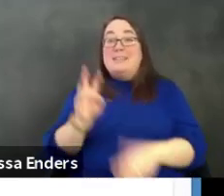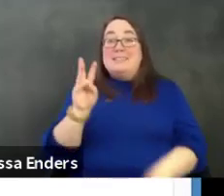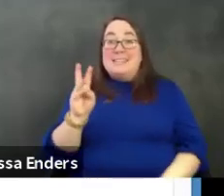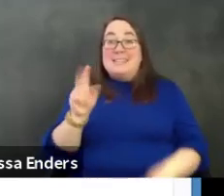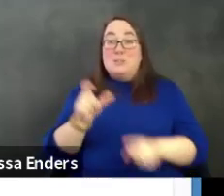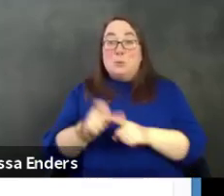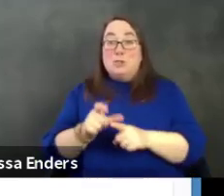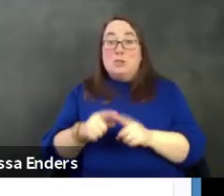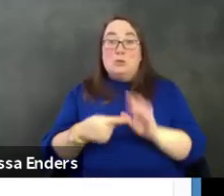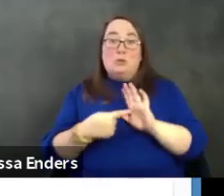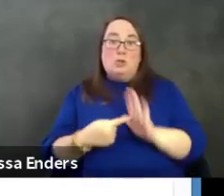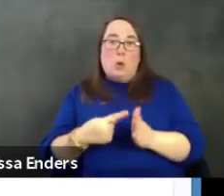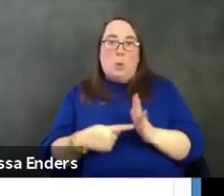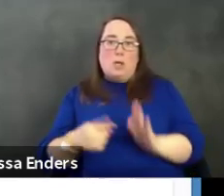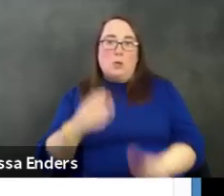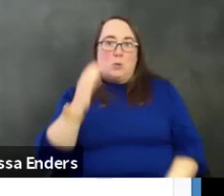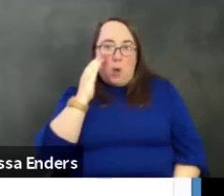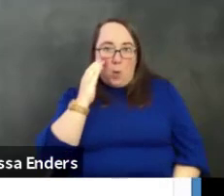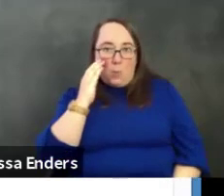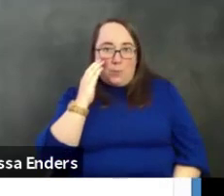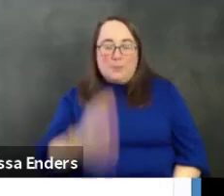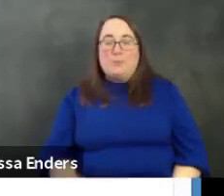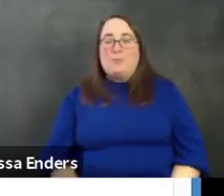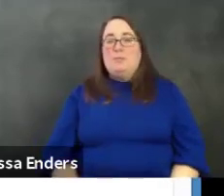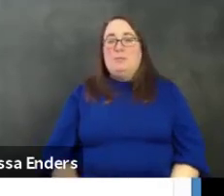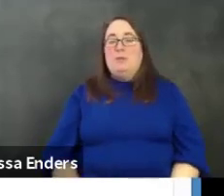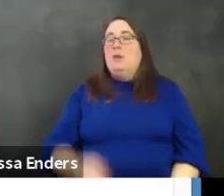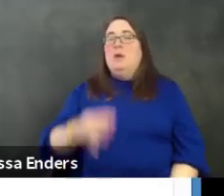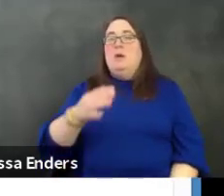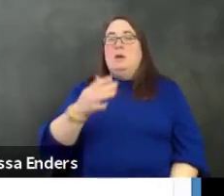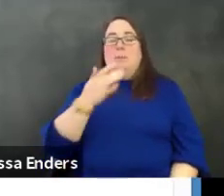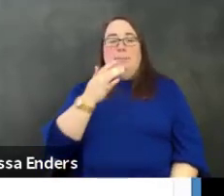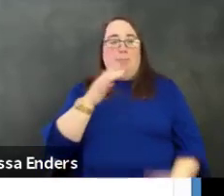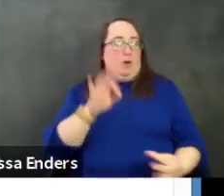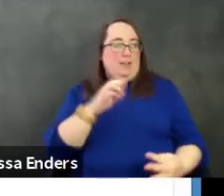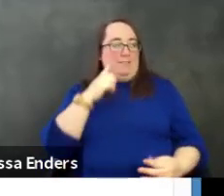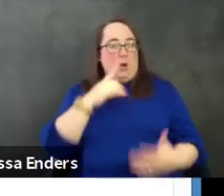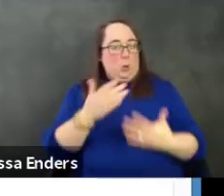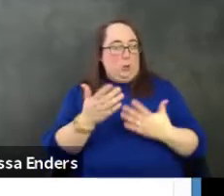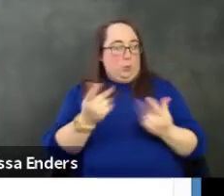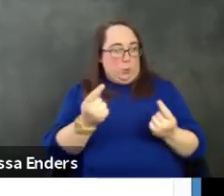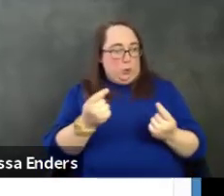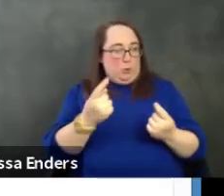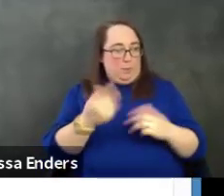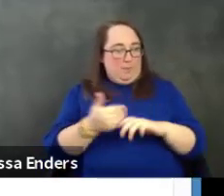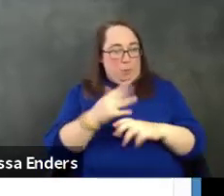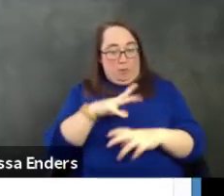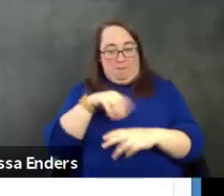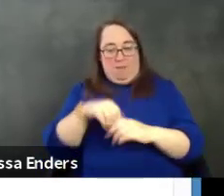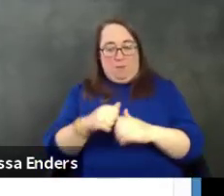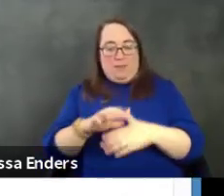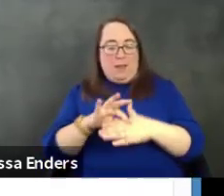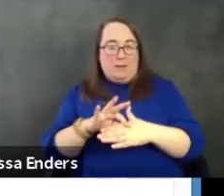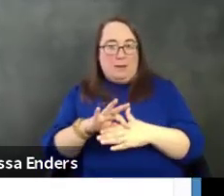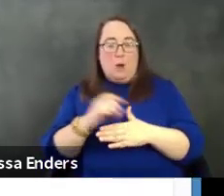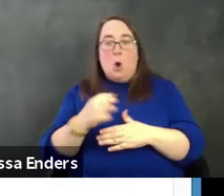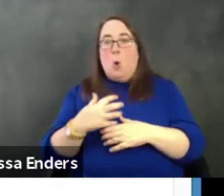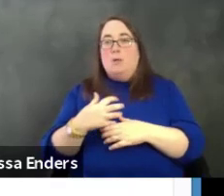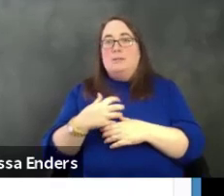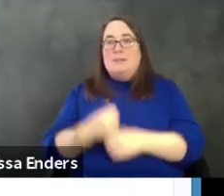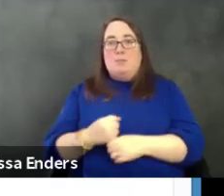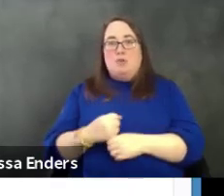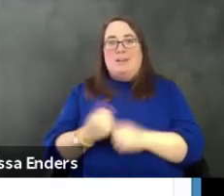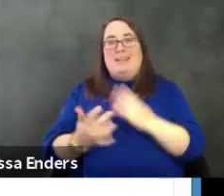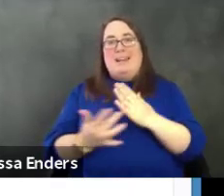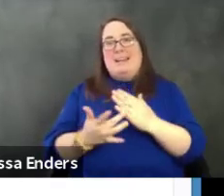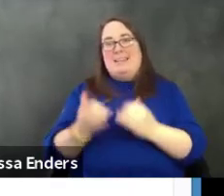what you know. Perfect for what do I know before we engage in content, or as a summary technique at the end. So I